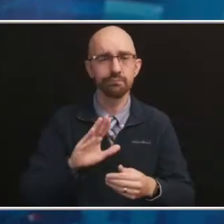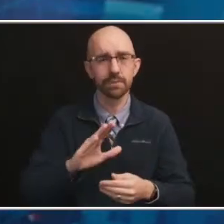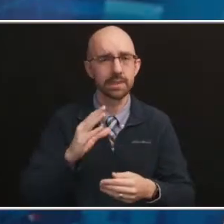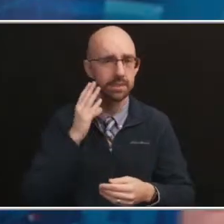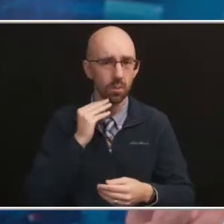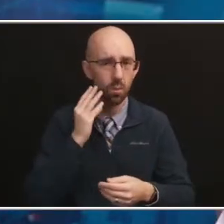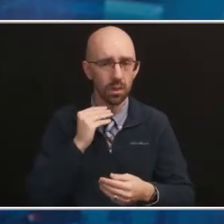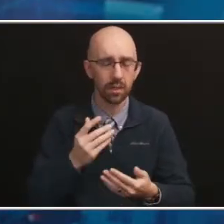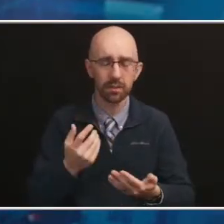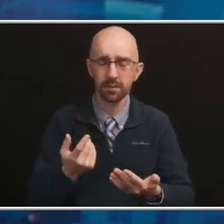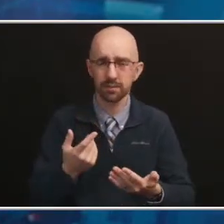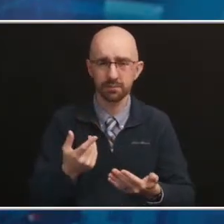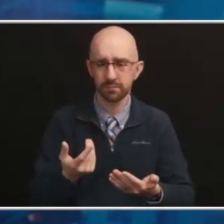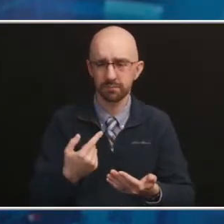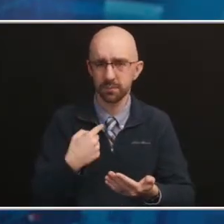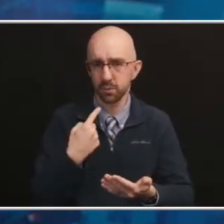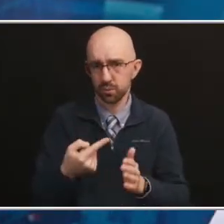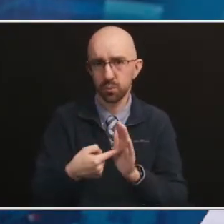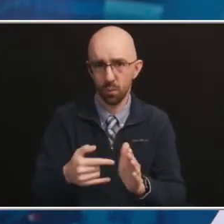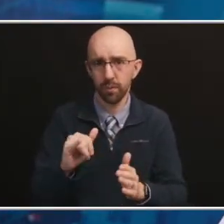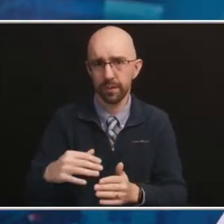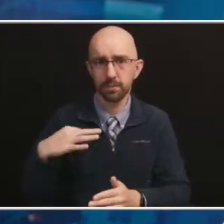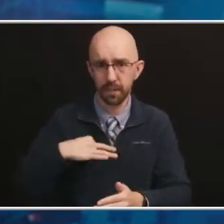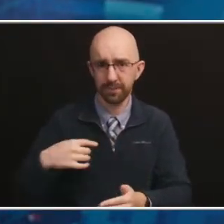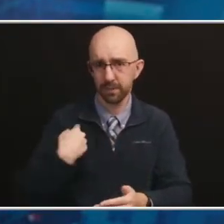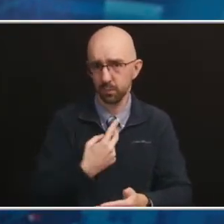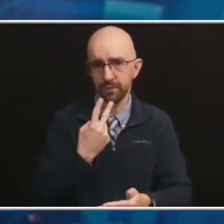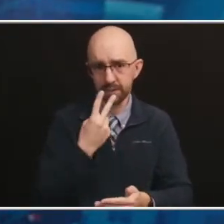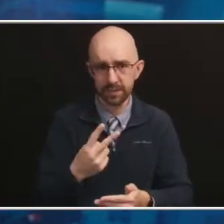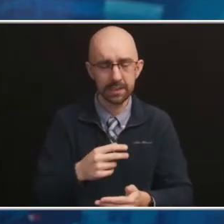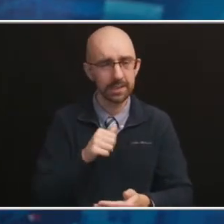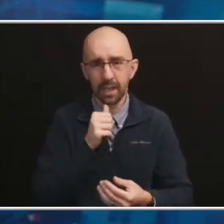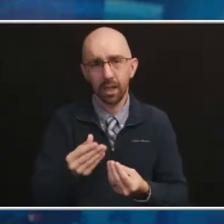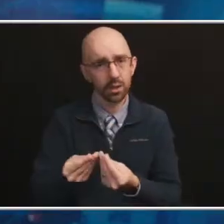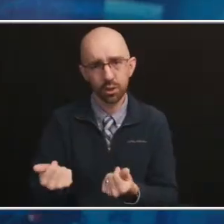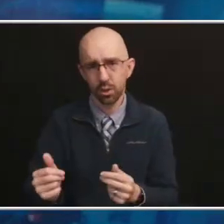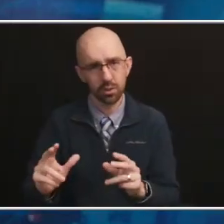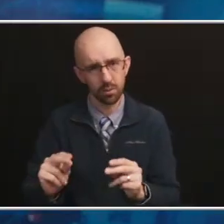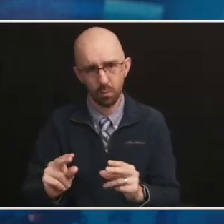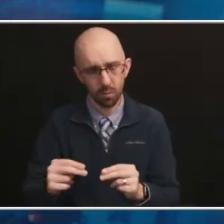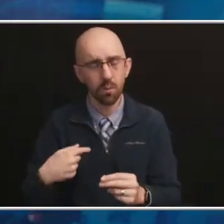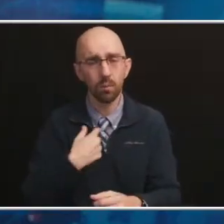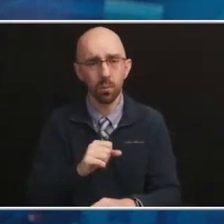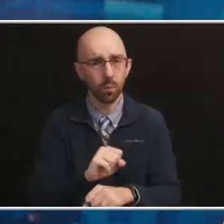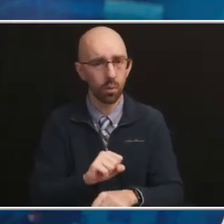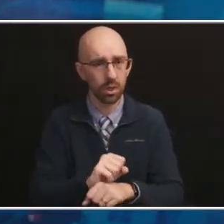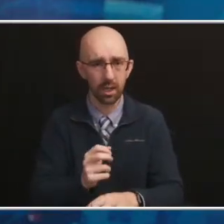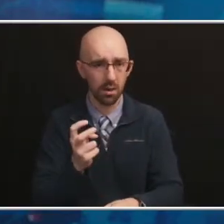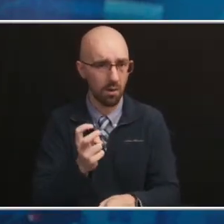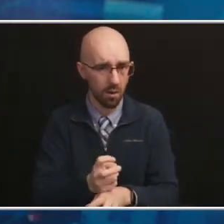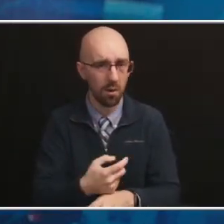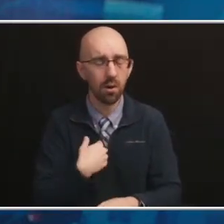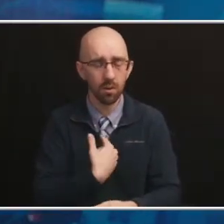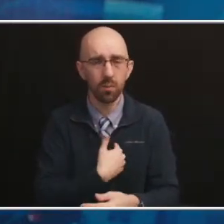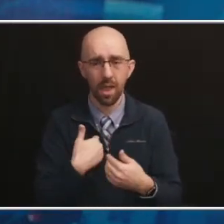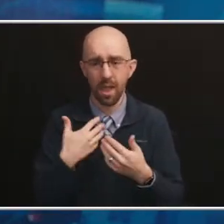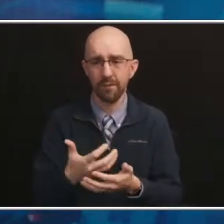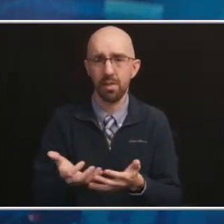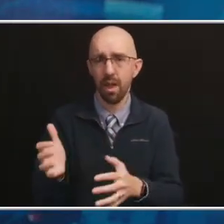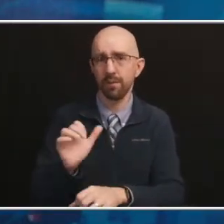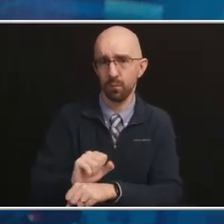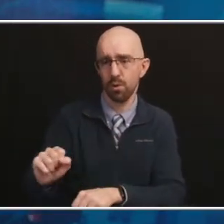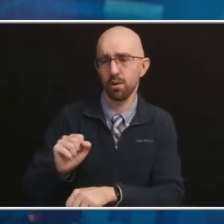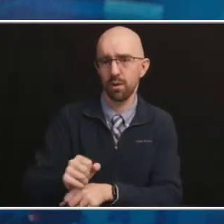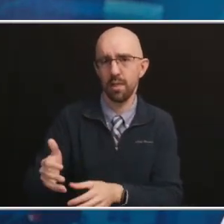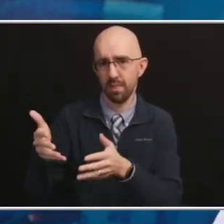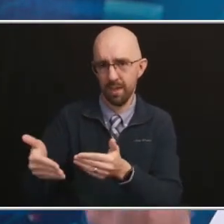showing these kind of benefits that we've seen. You know, Yes. it isn't a cure, you know, and we're working really hard, and we got a lot of work to do, but I think we're going to get there,